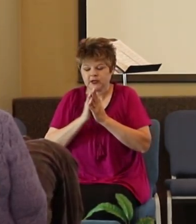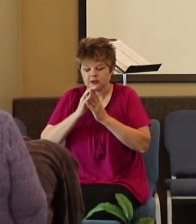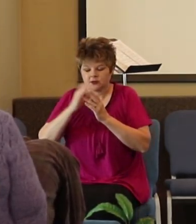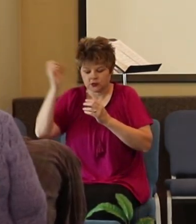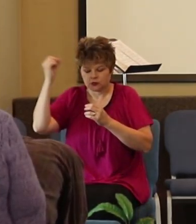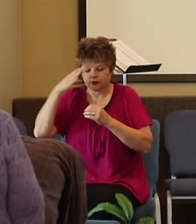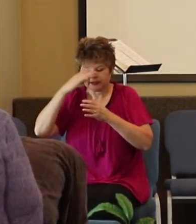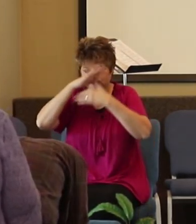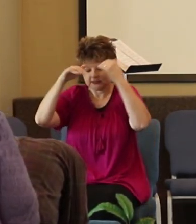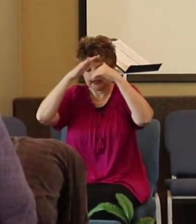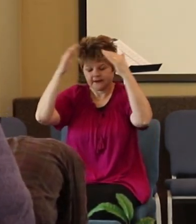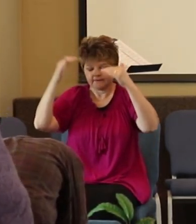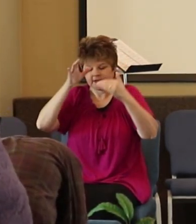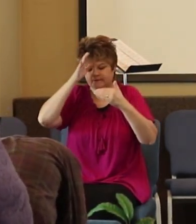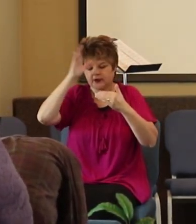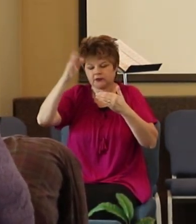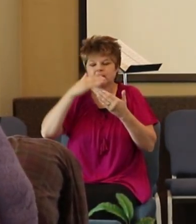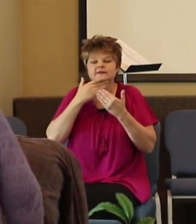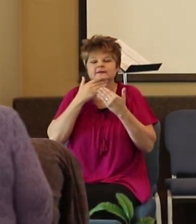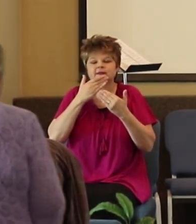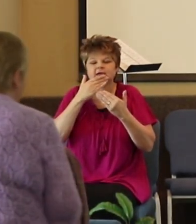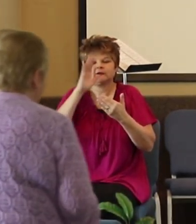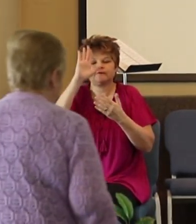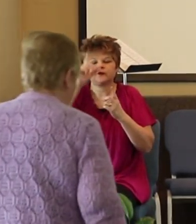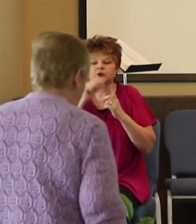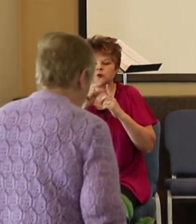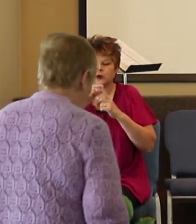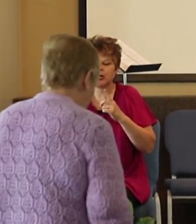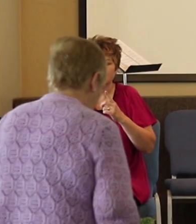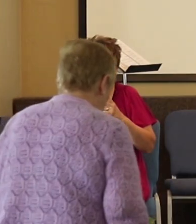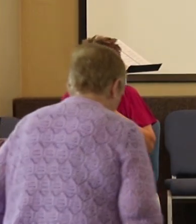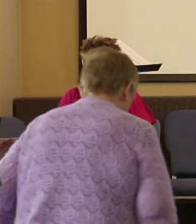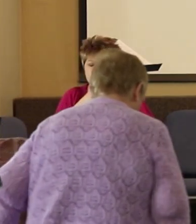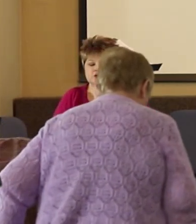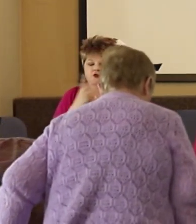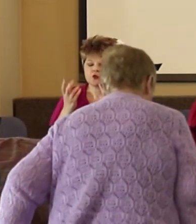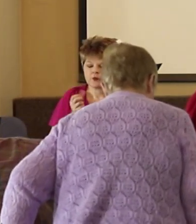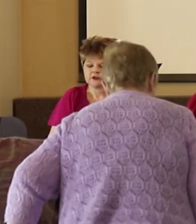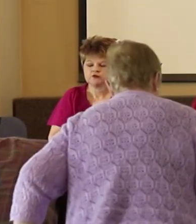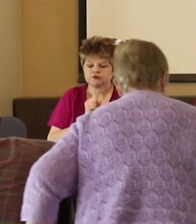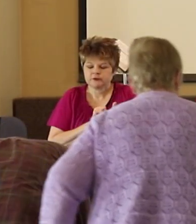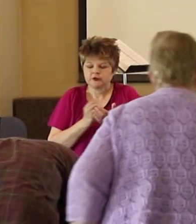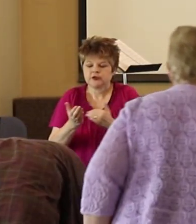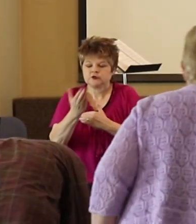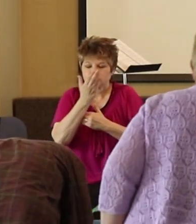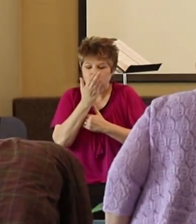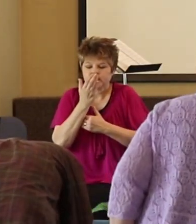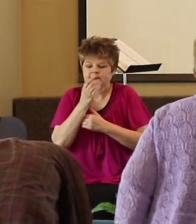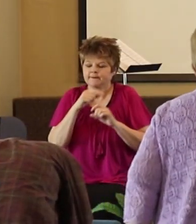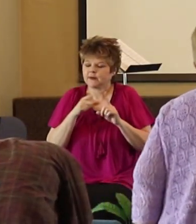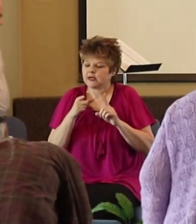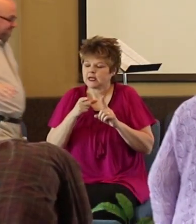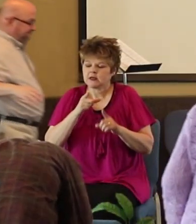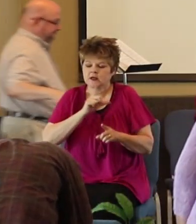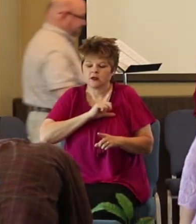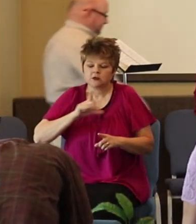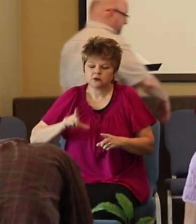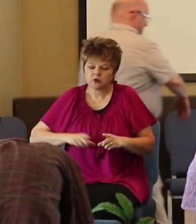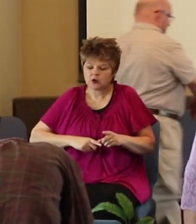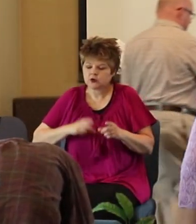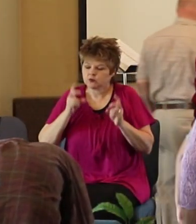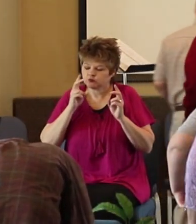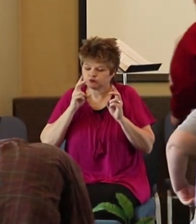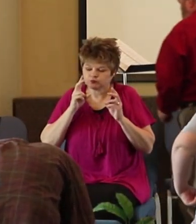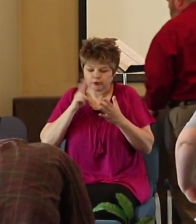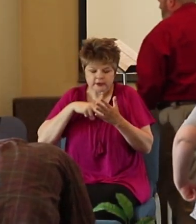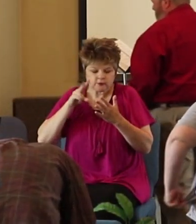Gracious Heavenly Father, I do thank you for your word. Father, I know we used so much scripture this morning, but Lord, we look at your